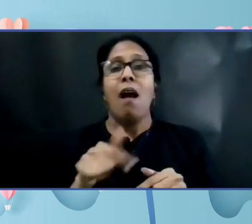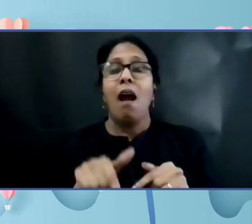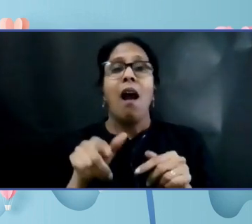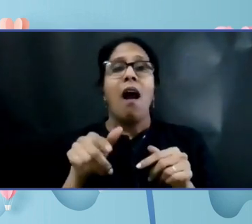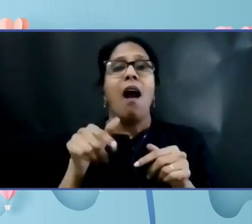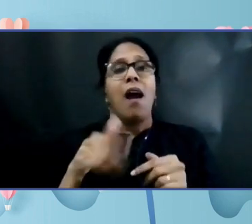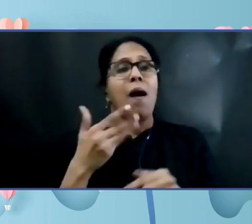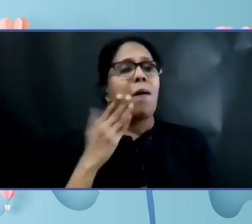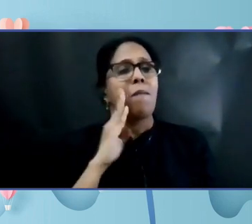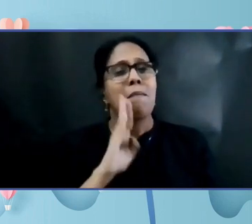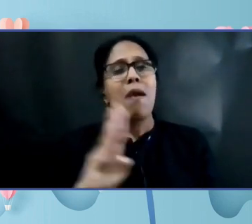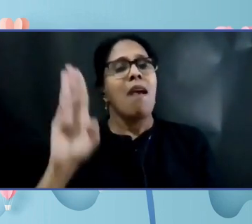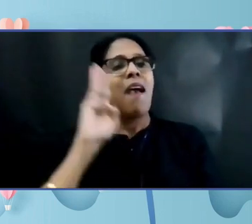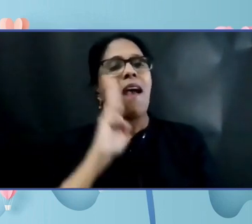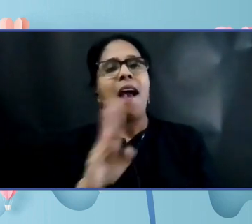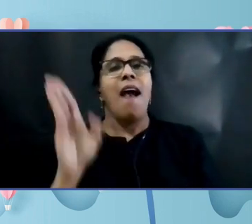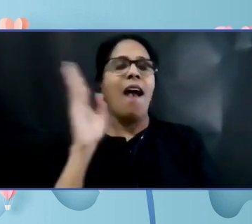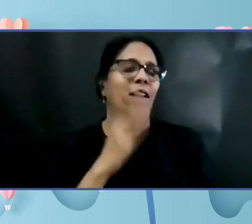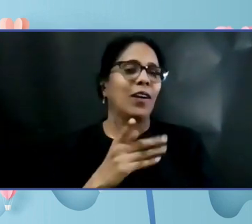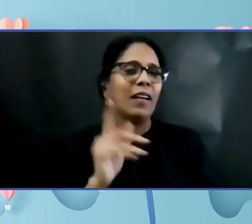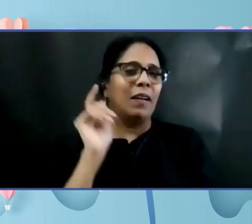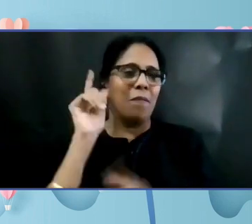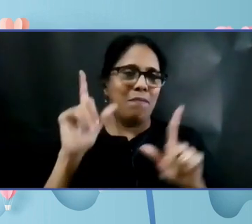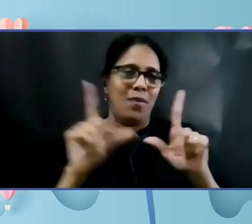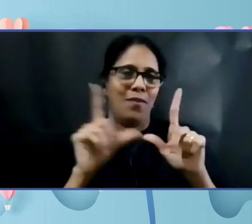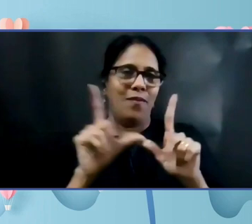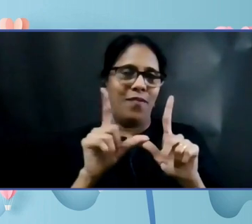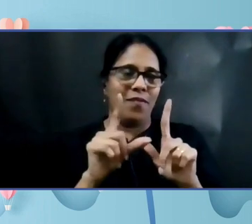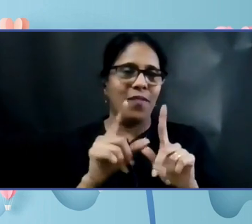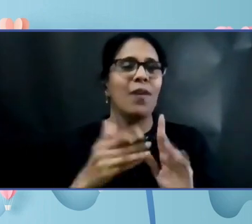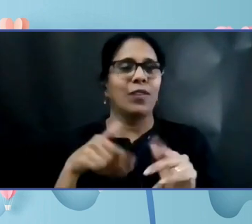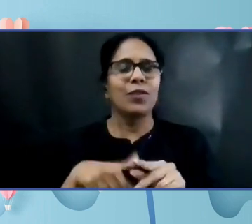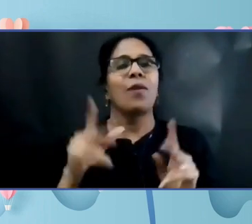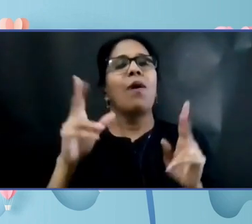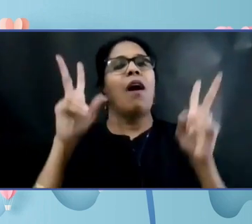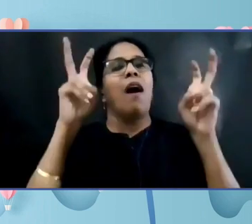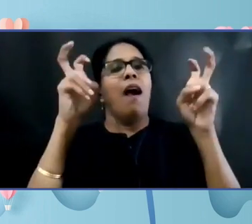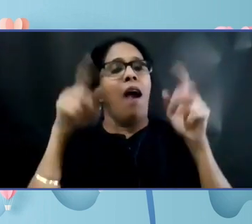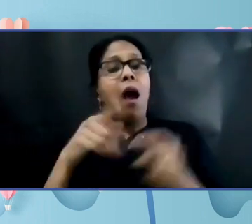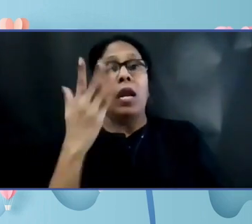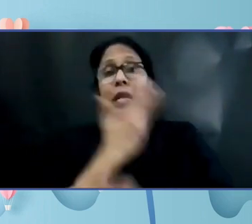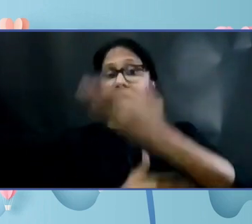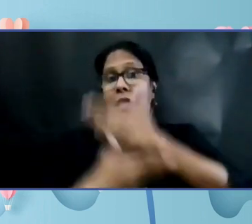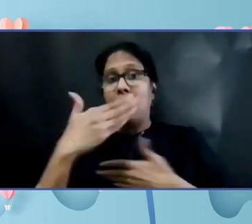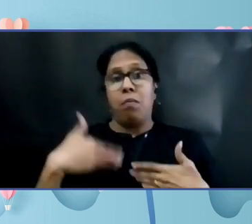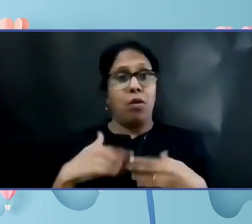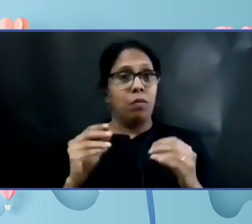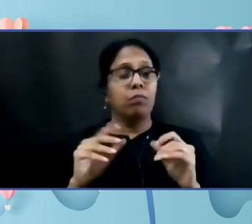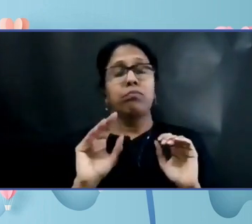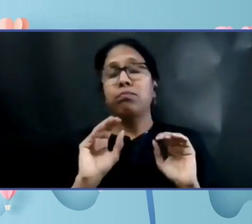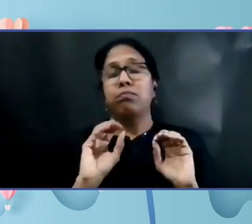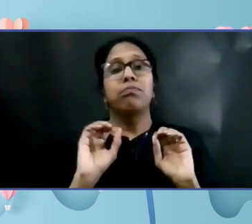musical testimony of this last statement. We are disabled, but we are unbreakable.